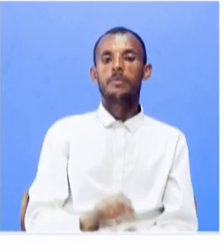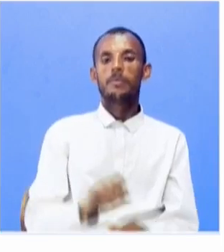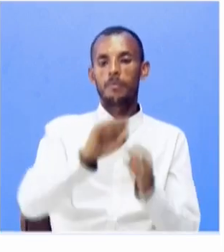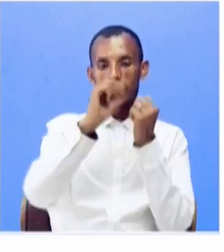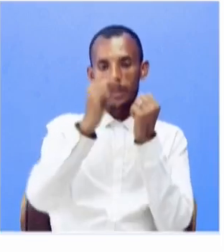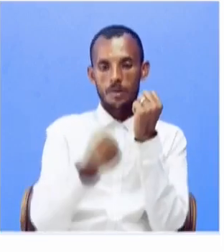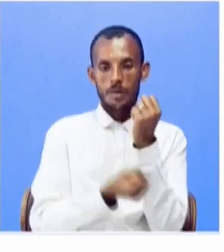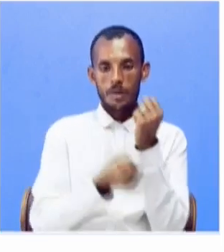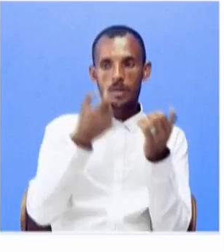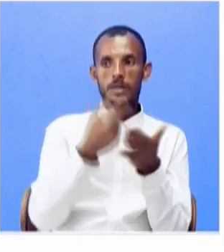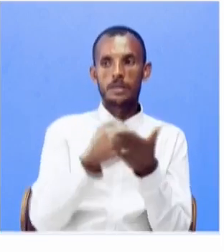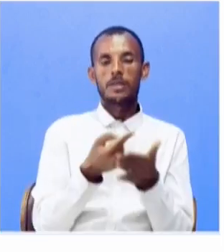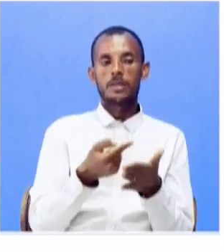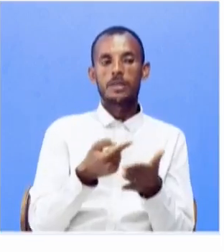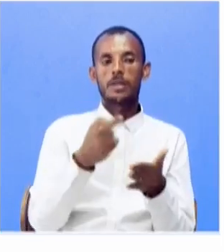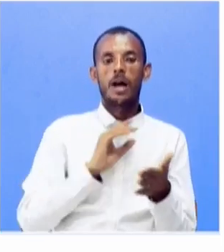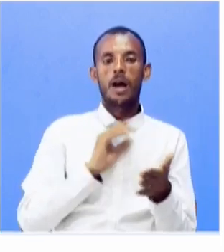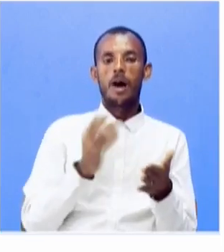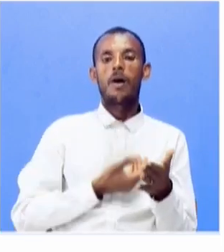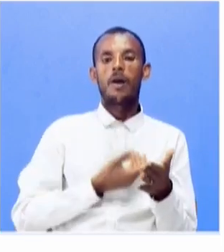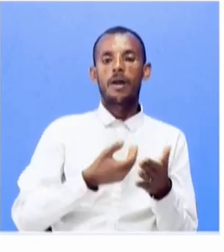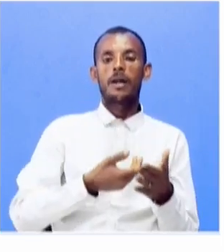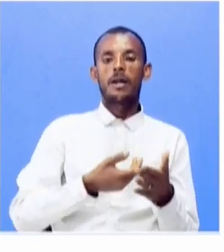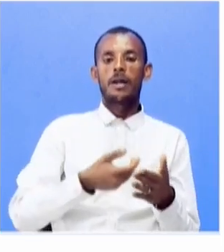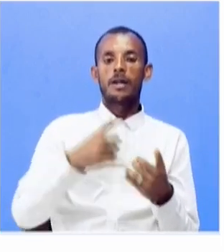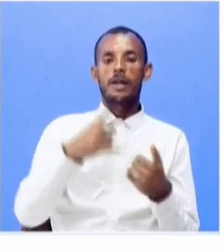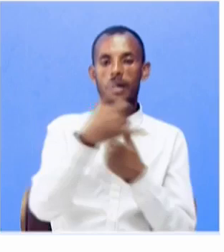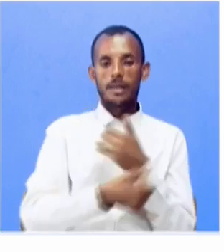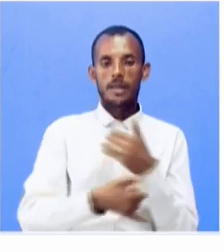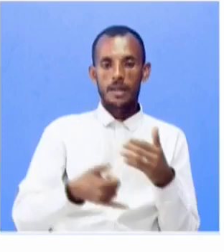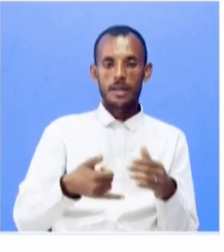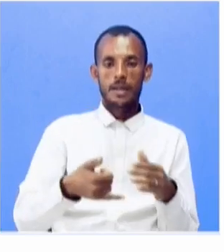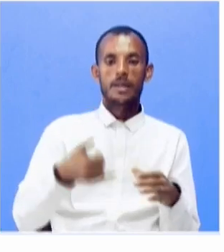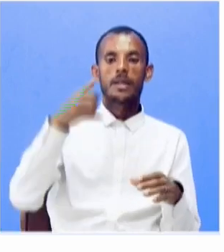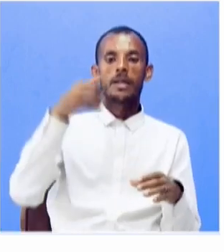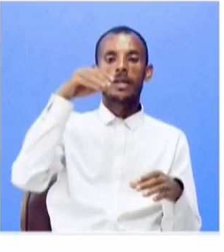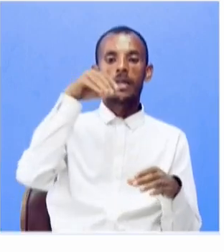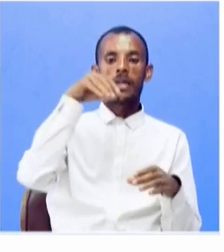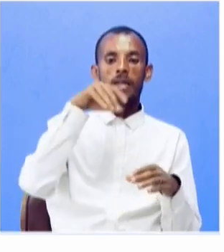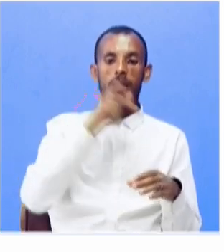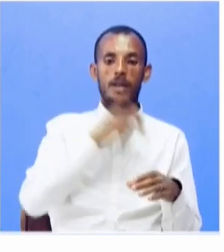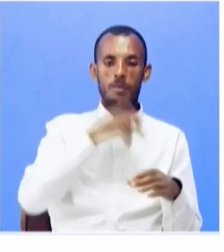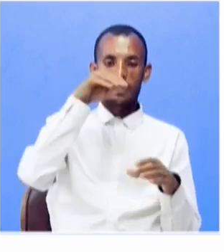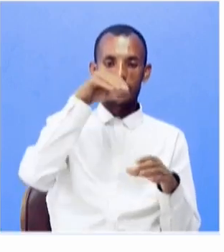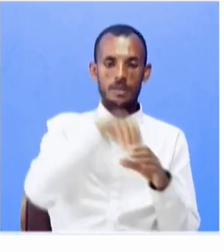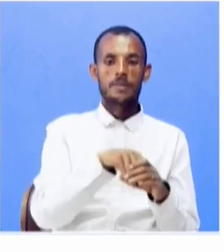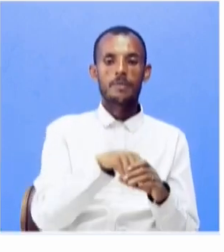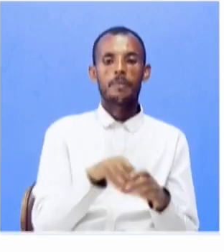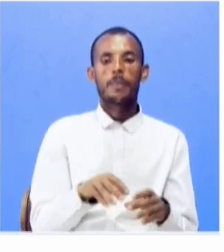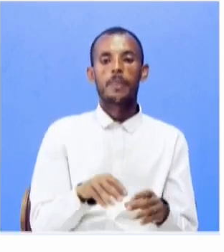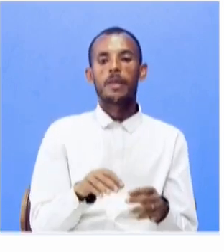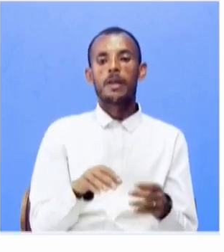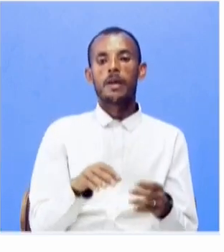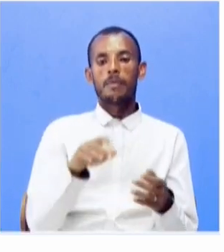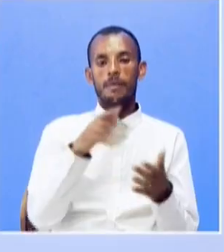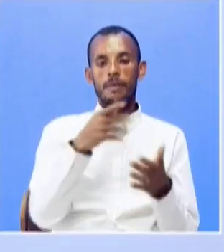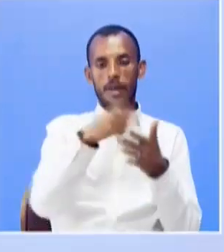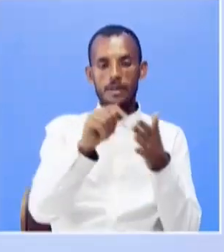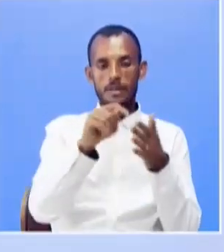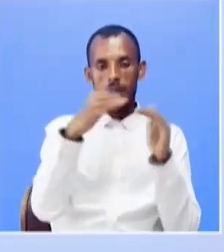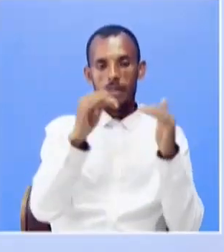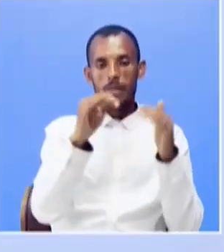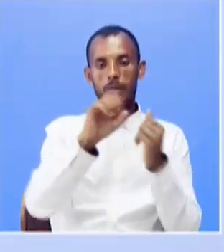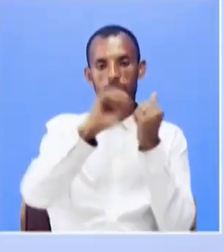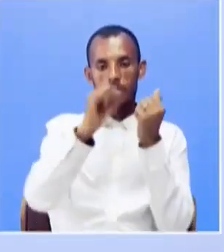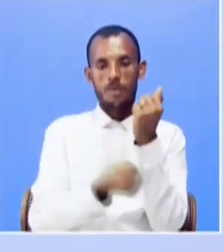on this, this is our country's income tax rate. So based on this, we'll see how